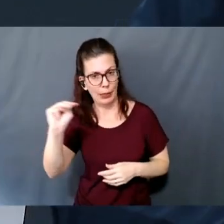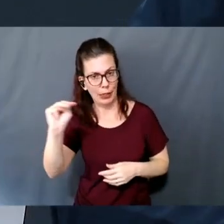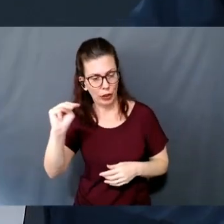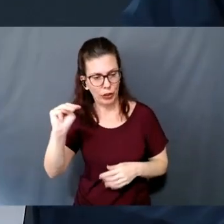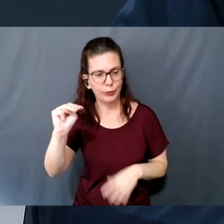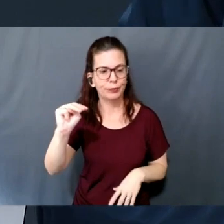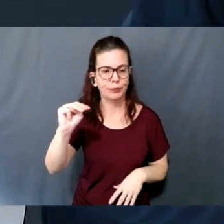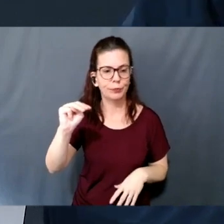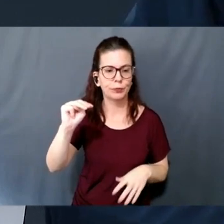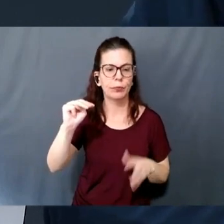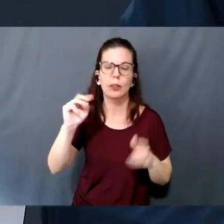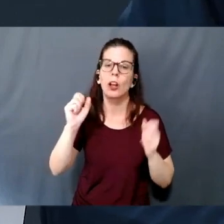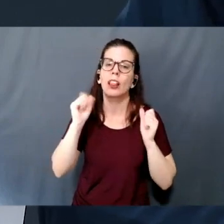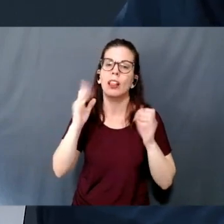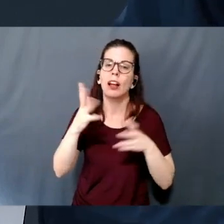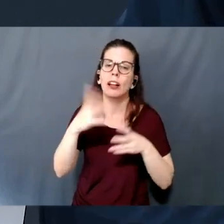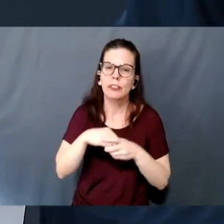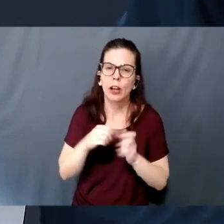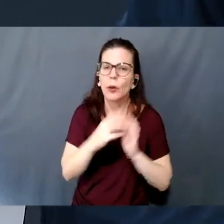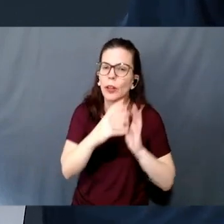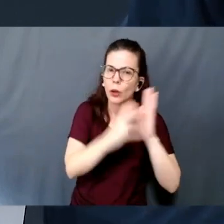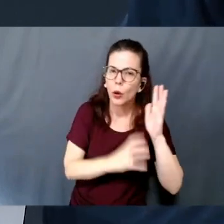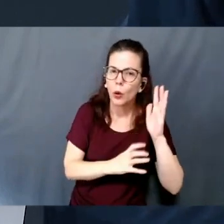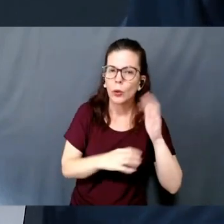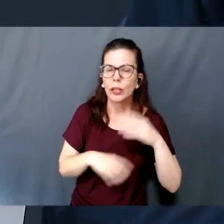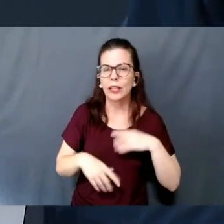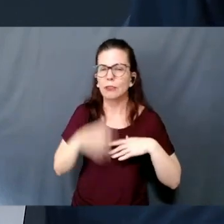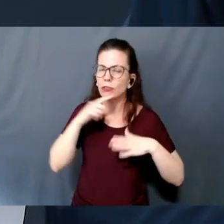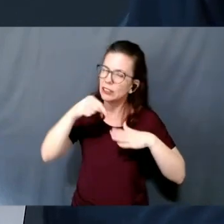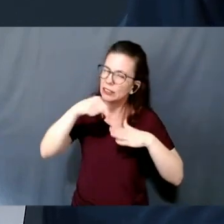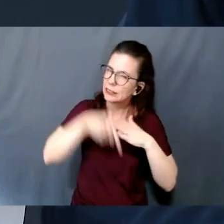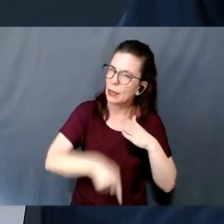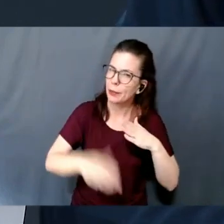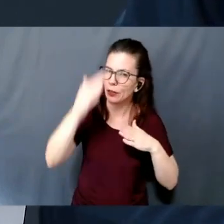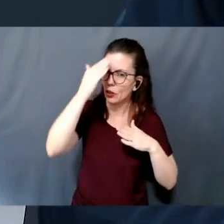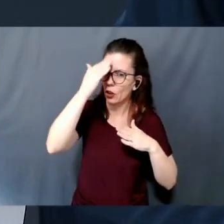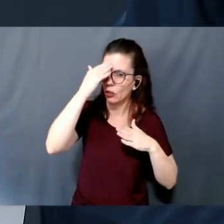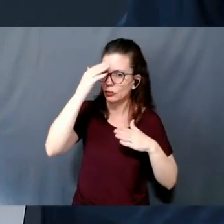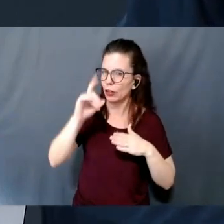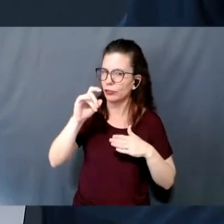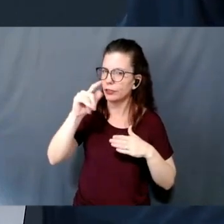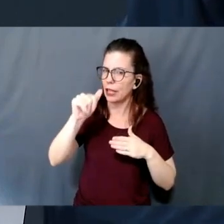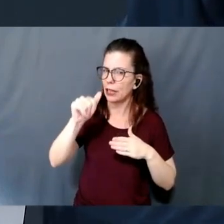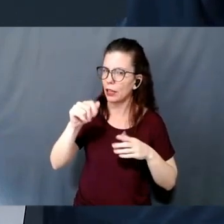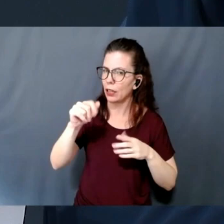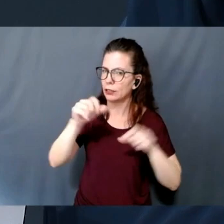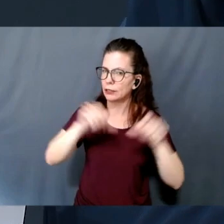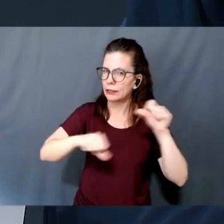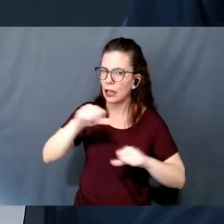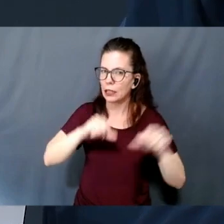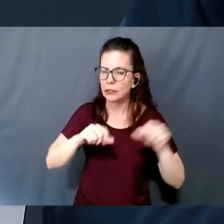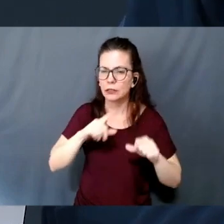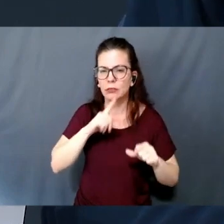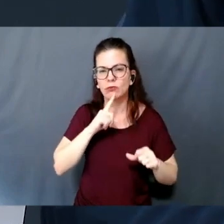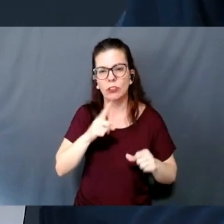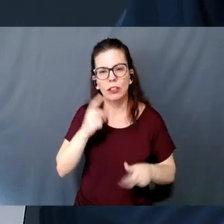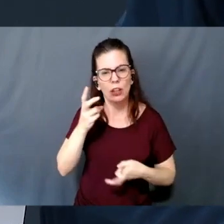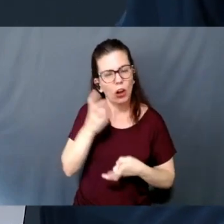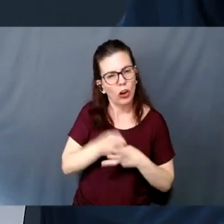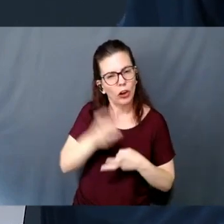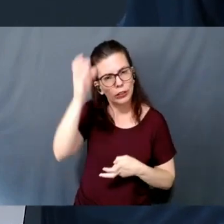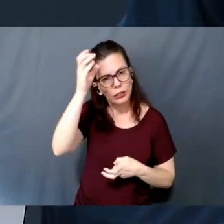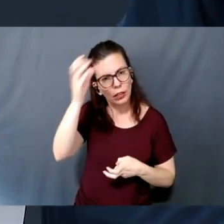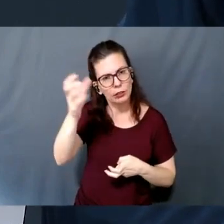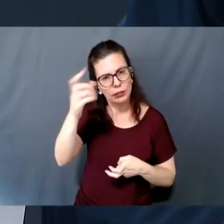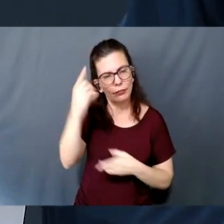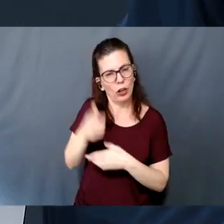with coding and in-depth knowledge of data science and these really hard concepts for your average person to be able